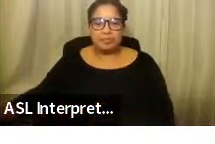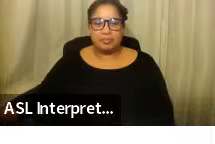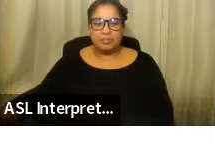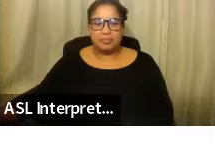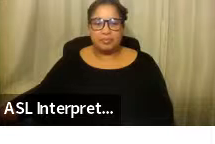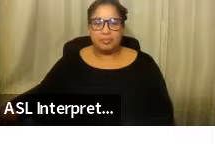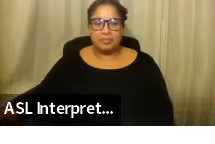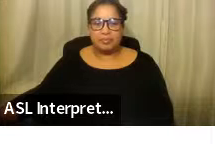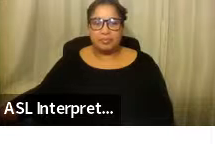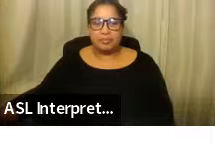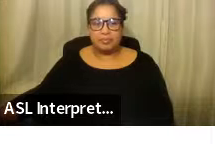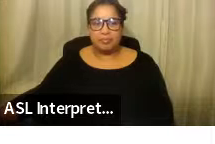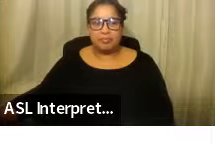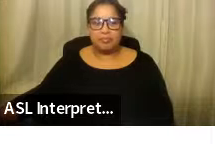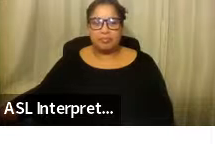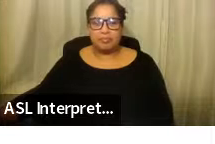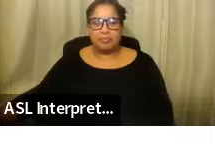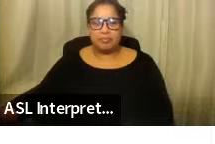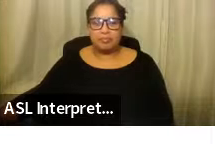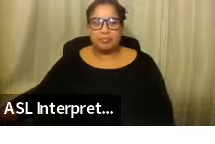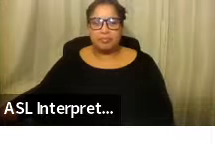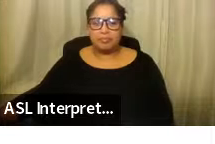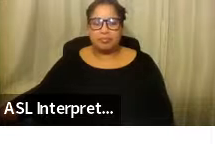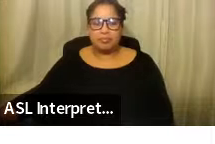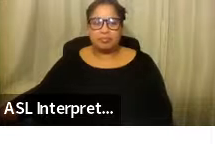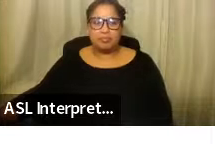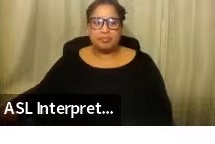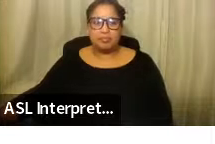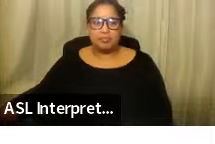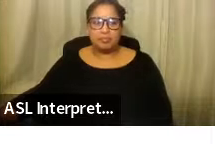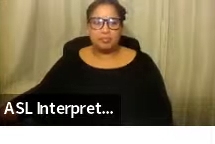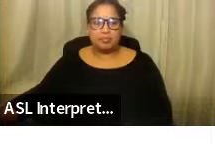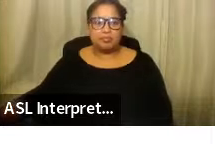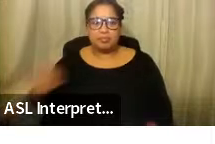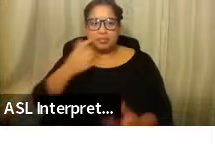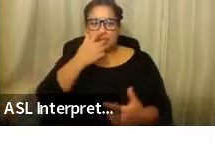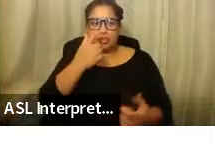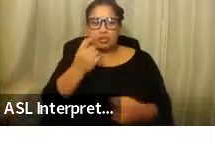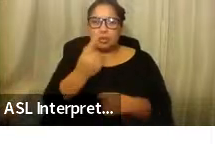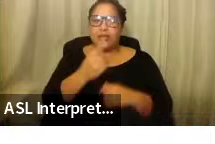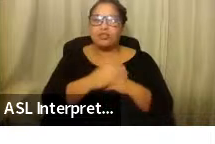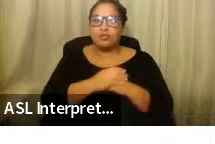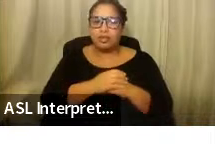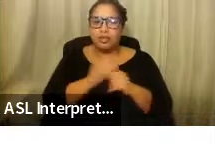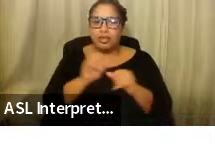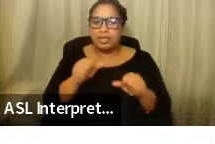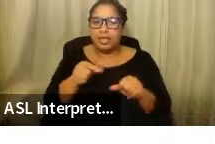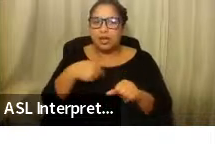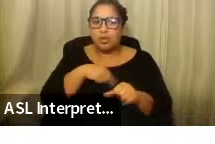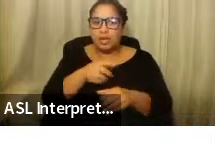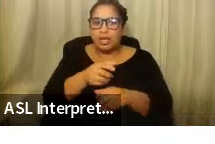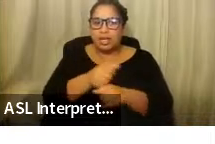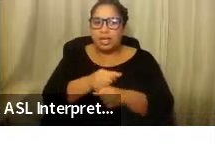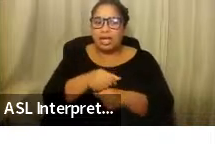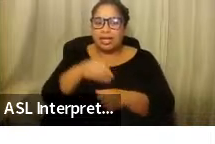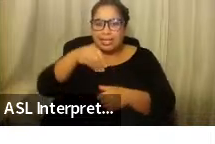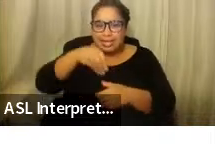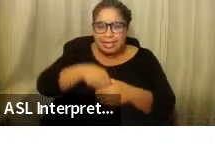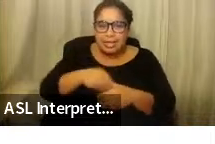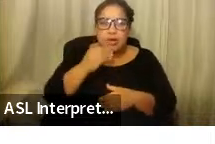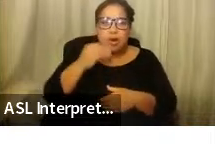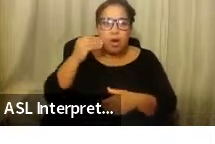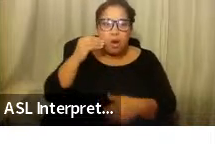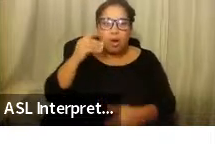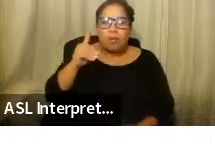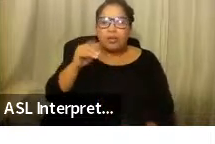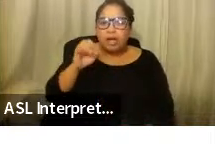Oh, here's an interesting question. Sorry, it took me a little bit to figure out what I was asking. Can we get in-home doctors to go to